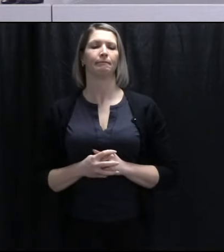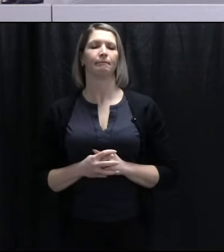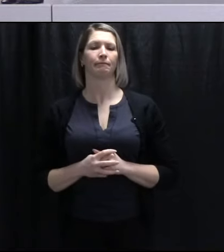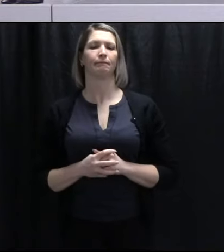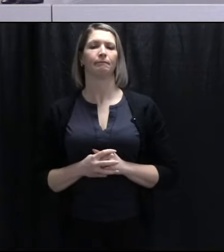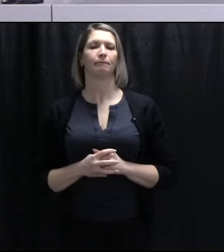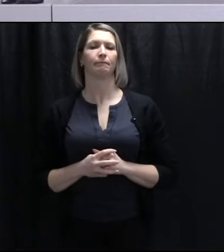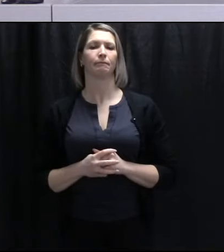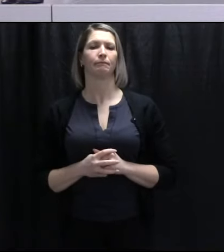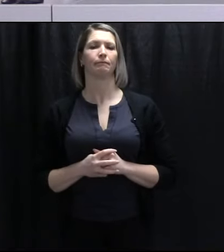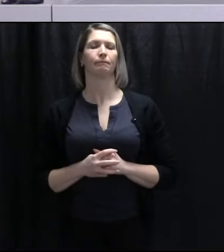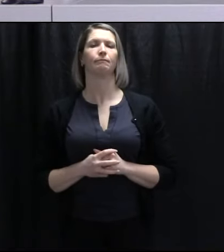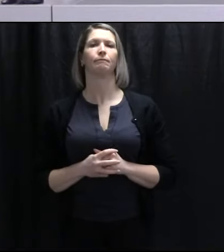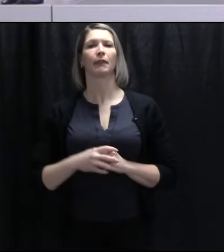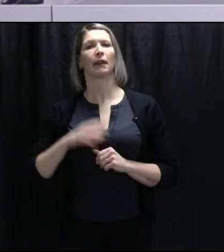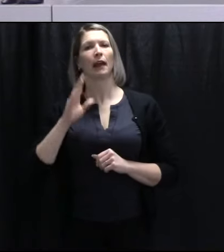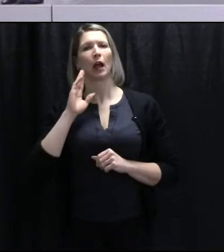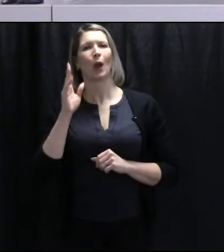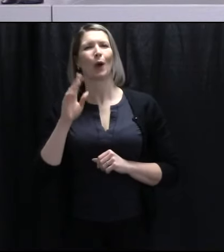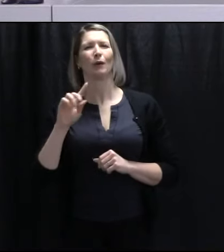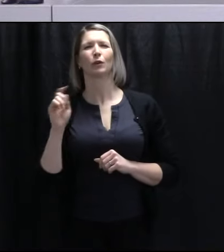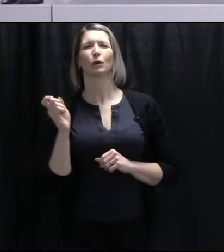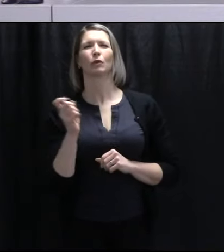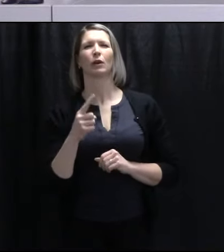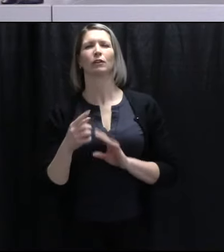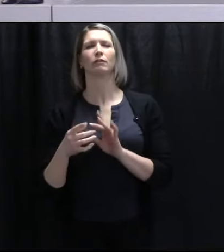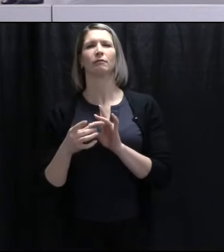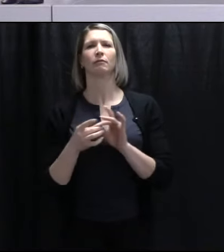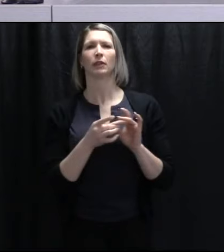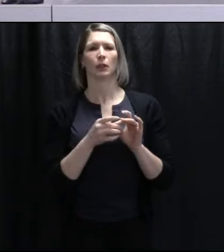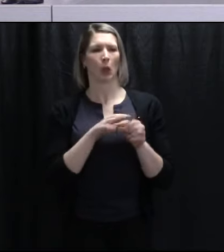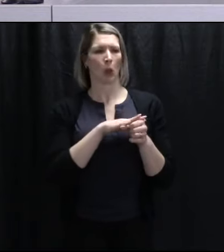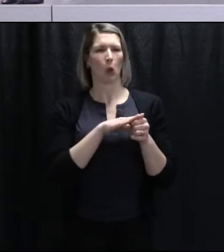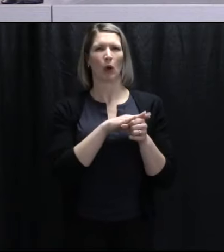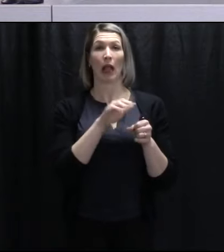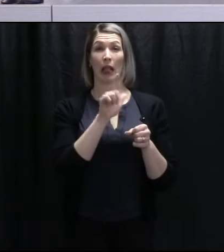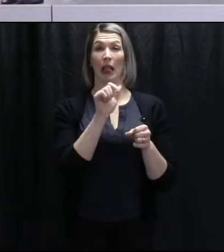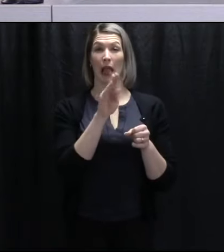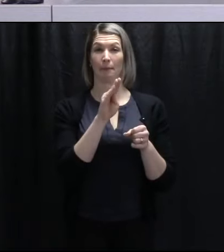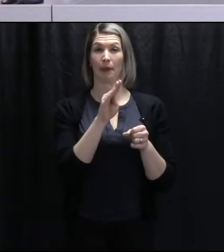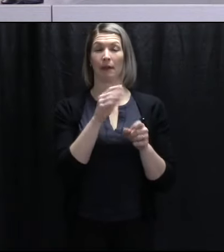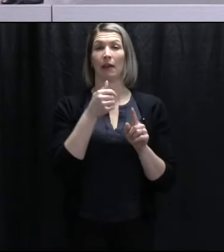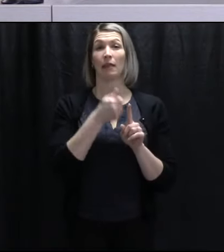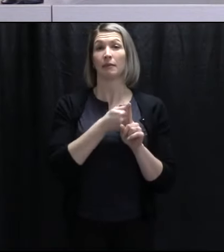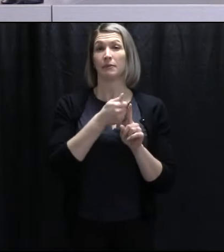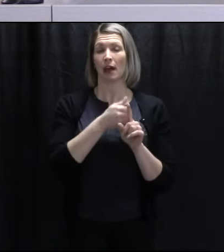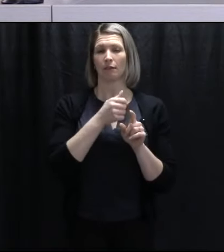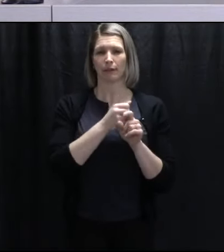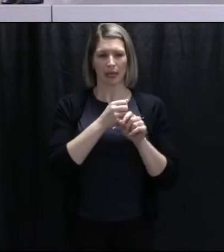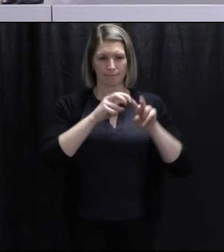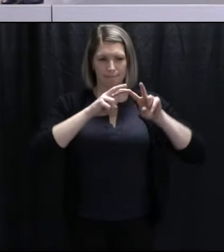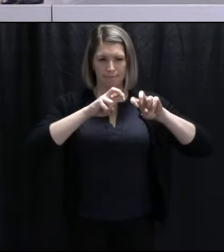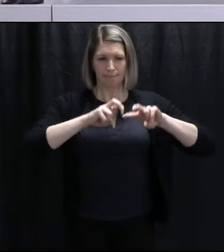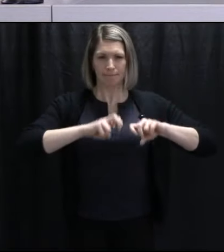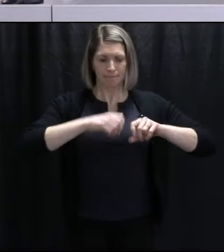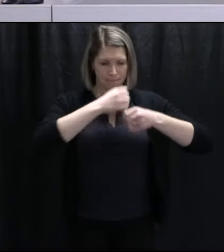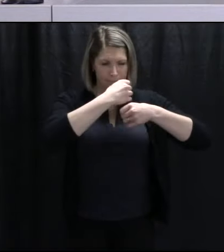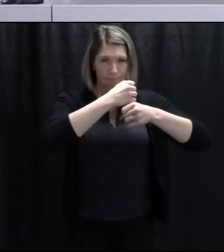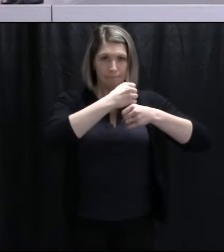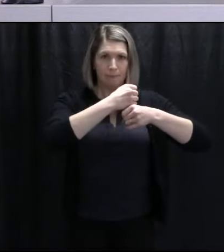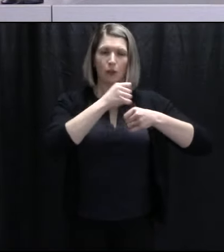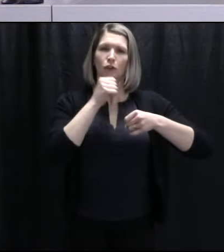Hi there. I had a question regarding the local lab that is now able to do the testing rather than the National Microbiology